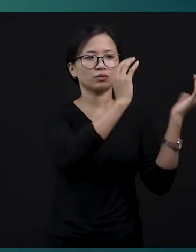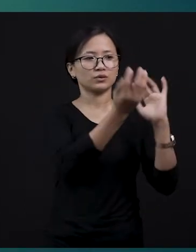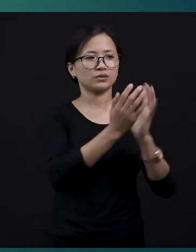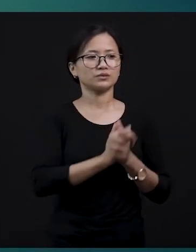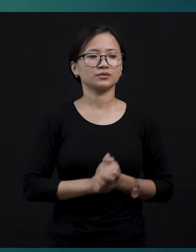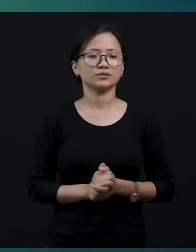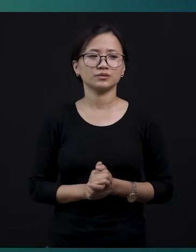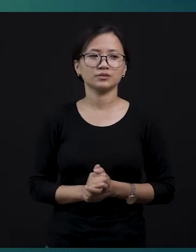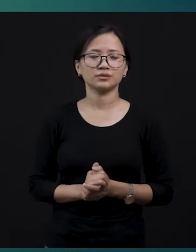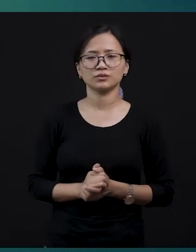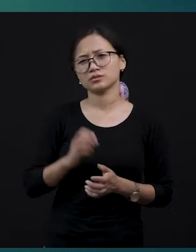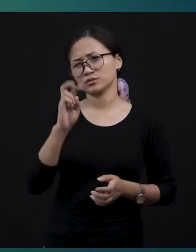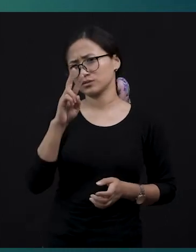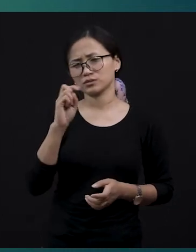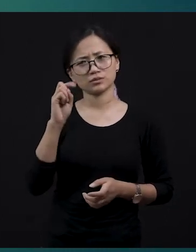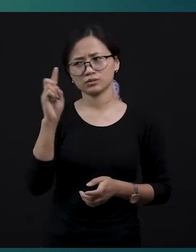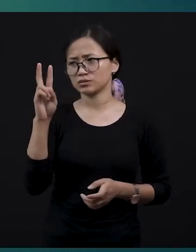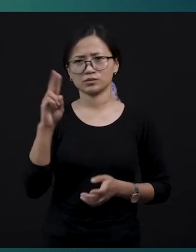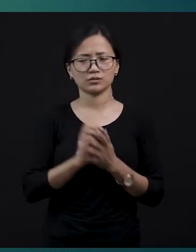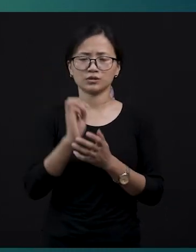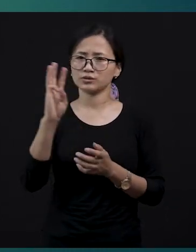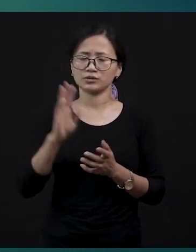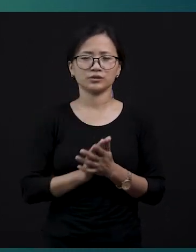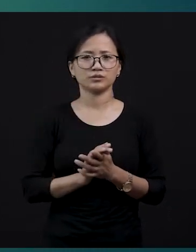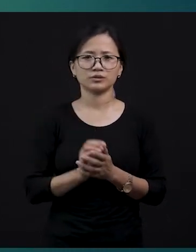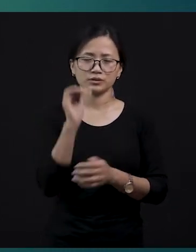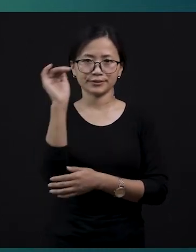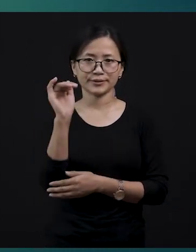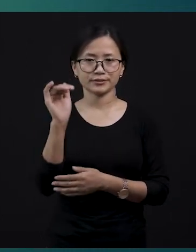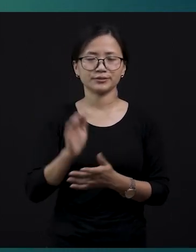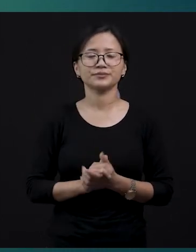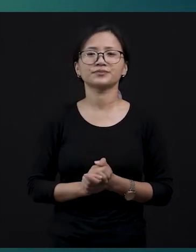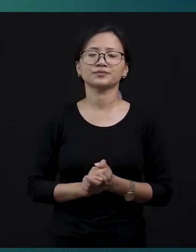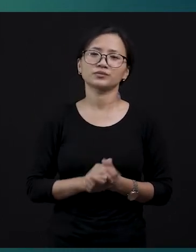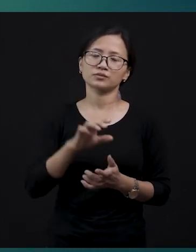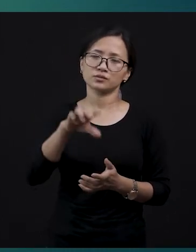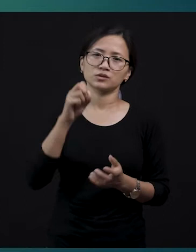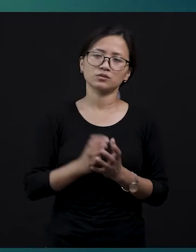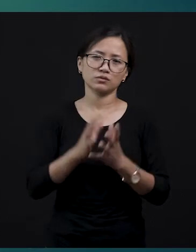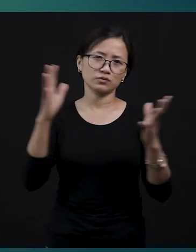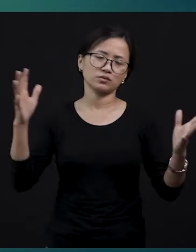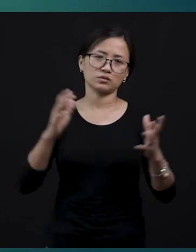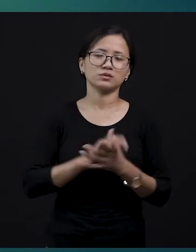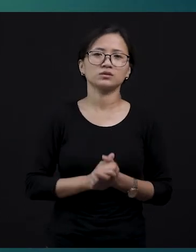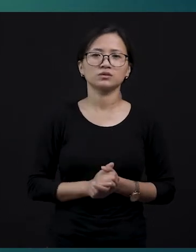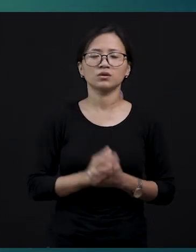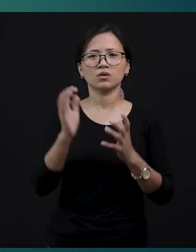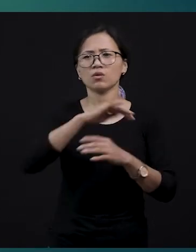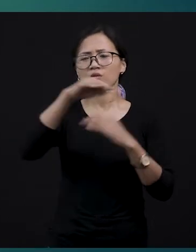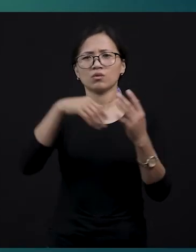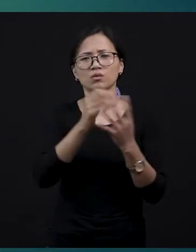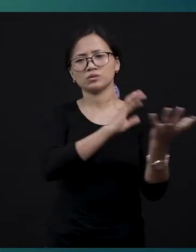few, right? 2-3 snakes. But in the desert, you will find a lot of snakes, and in the whole world, there are more